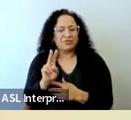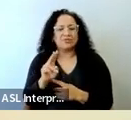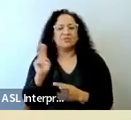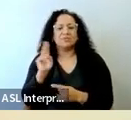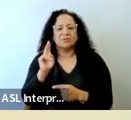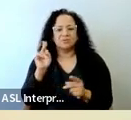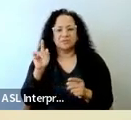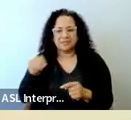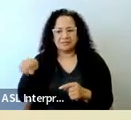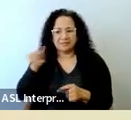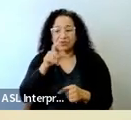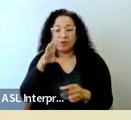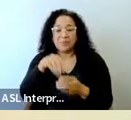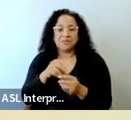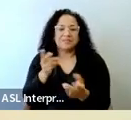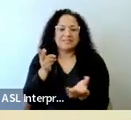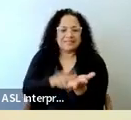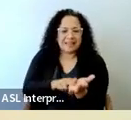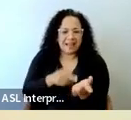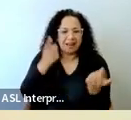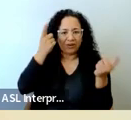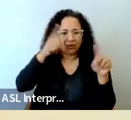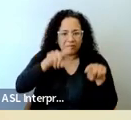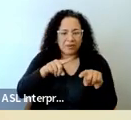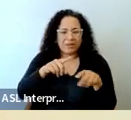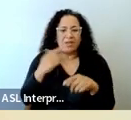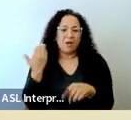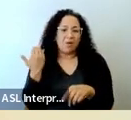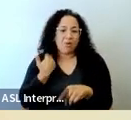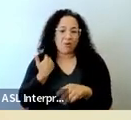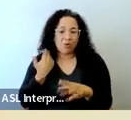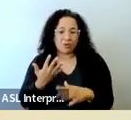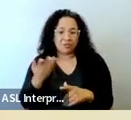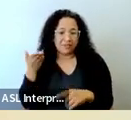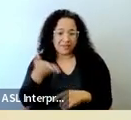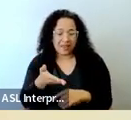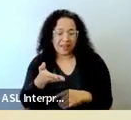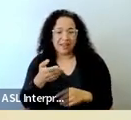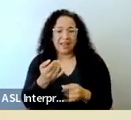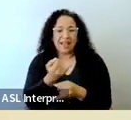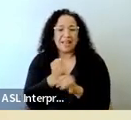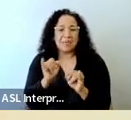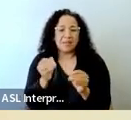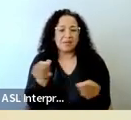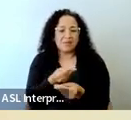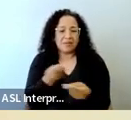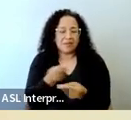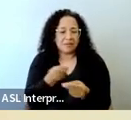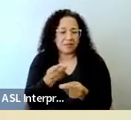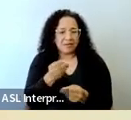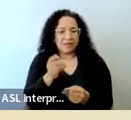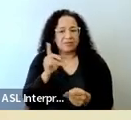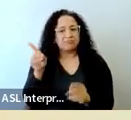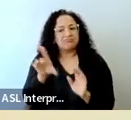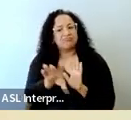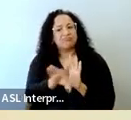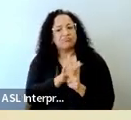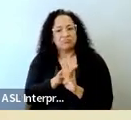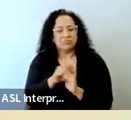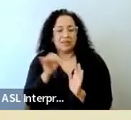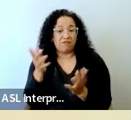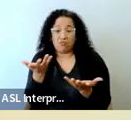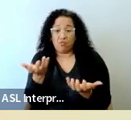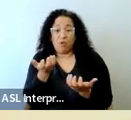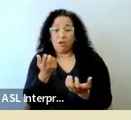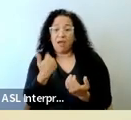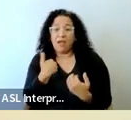sign an agreement. The brokers were available. Independent facilitators were a choice. People did not have to have an independent facilitator